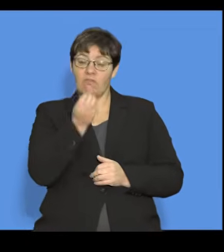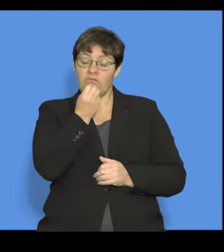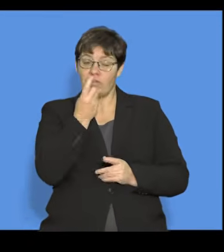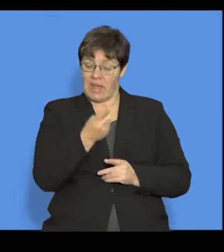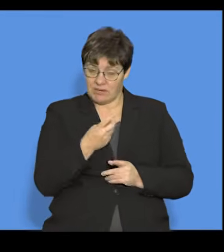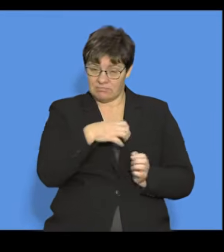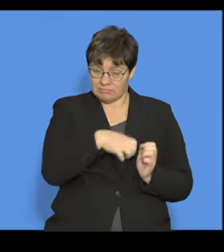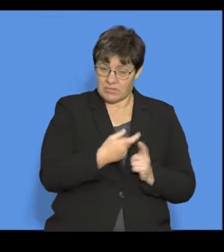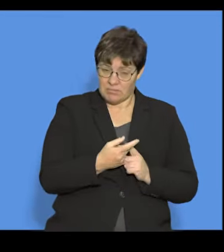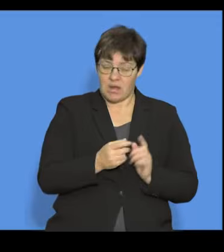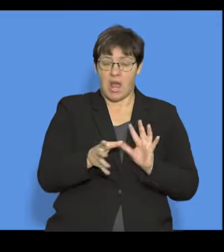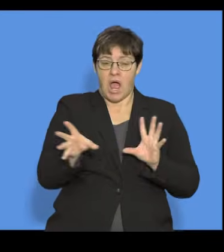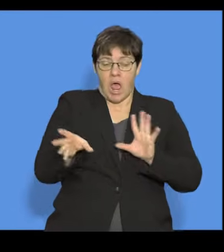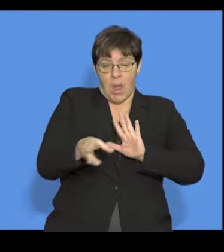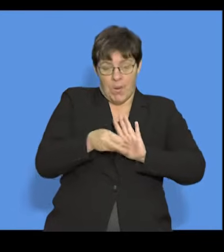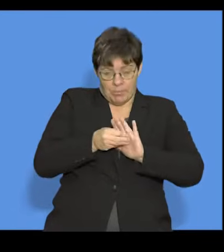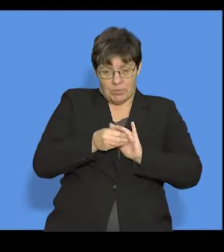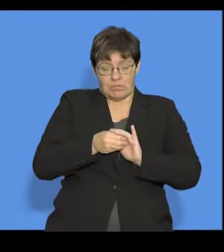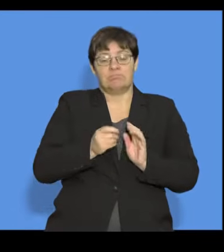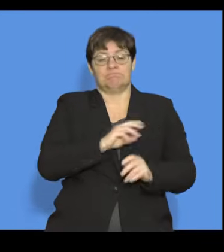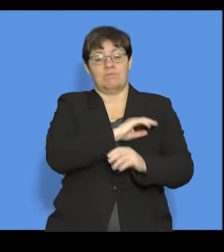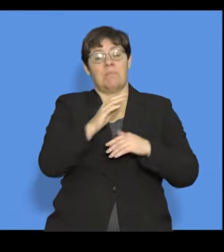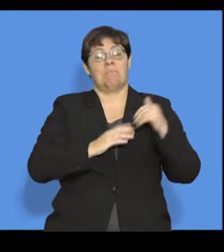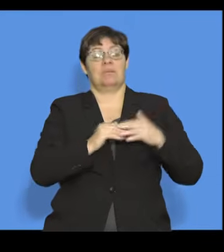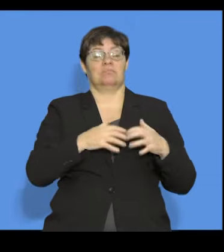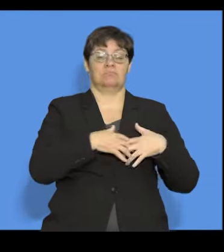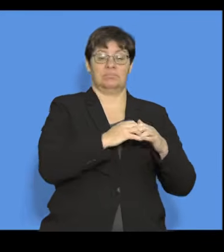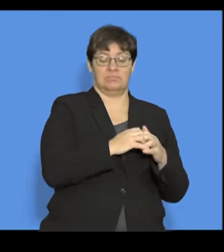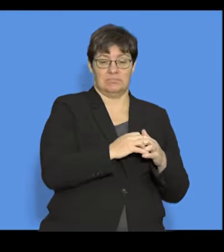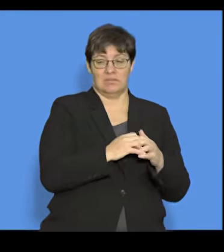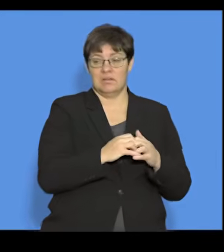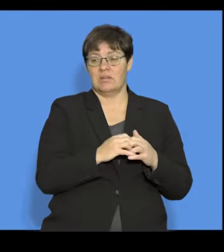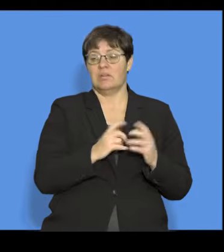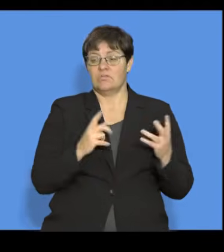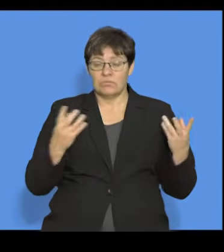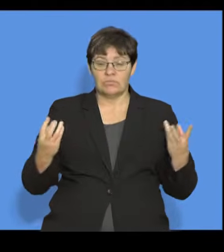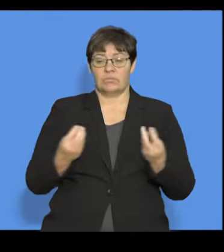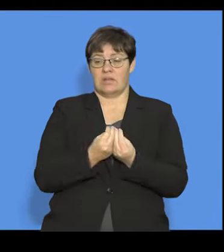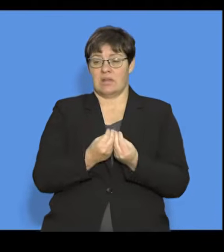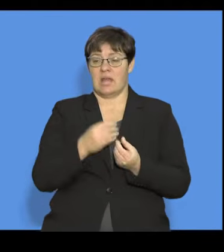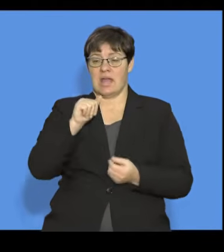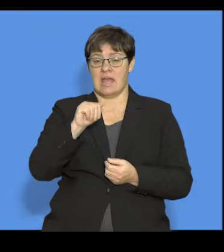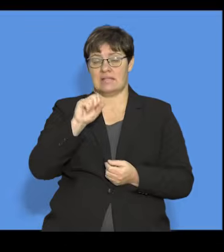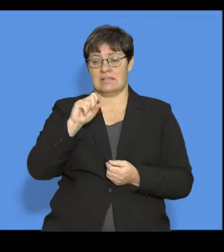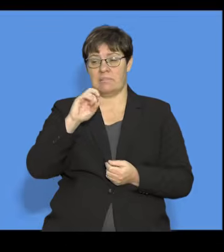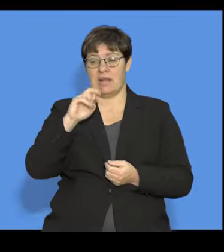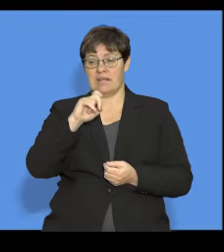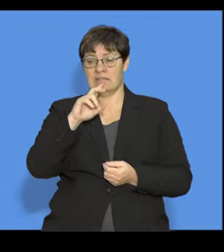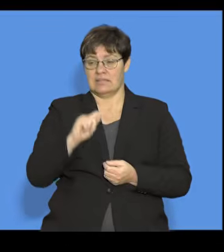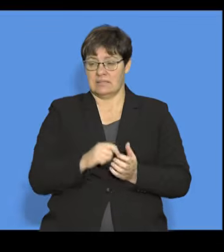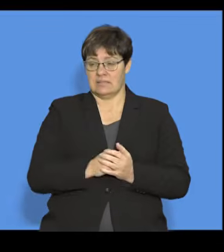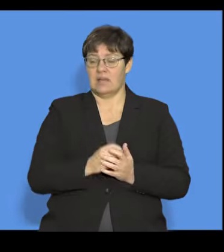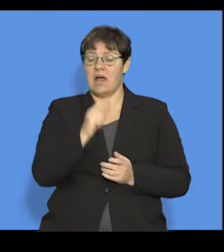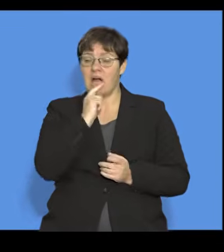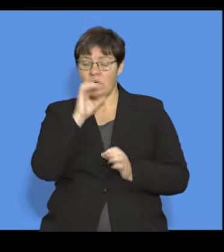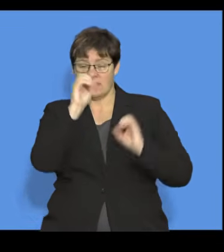then either absorbed and then it's built up. So assimilate would be to put together into the